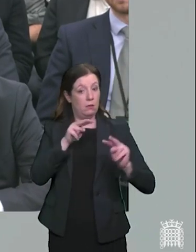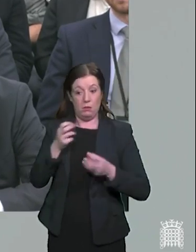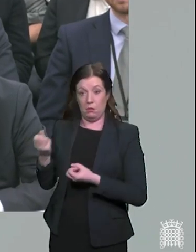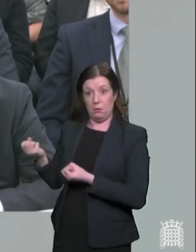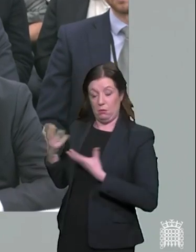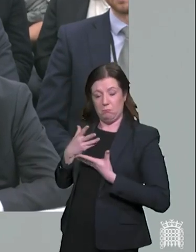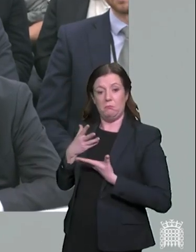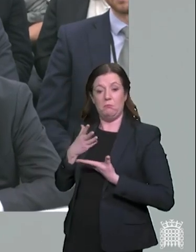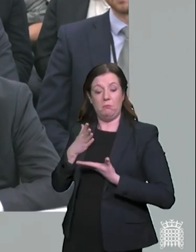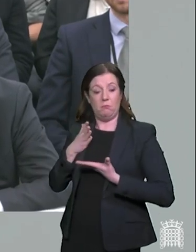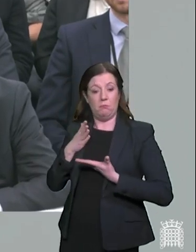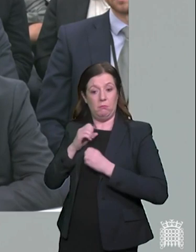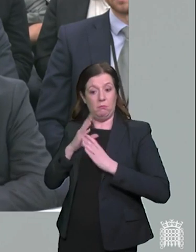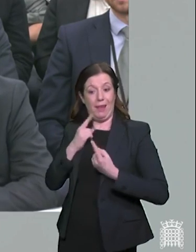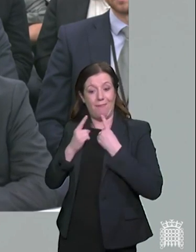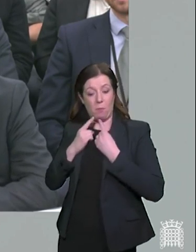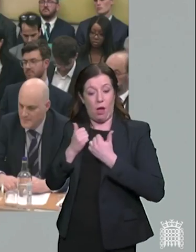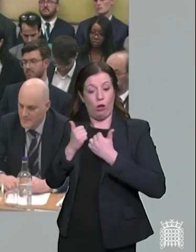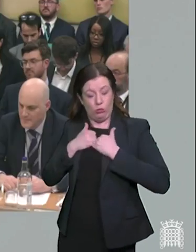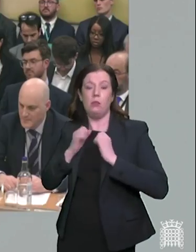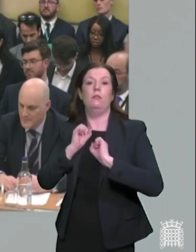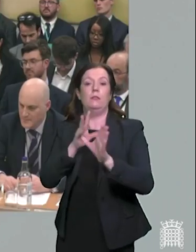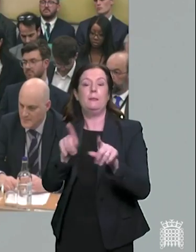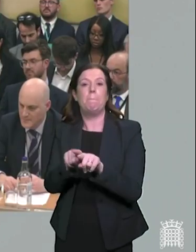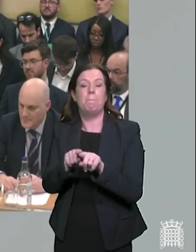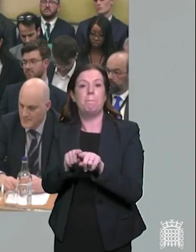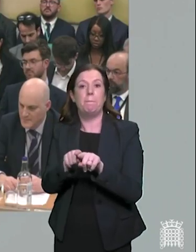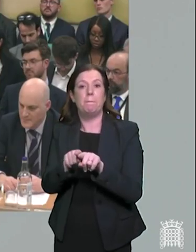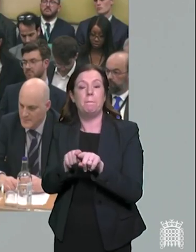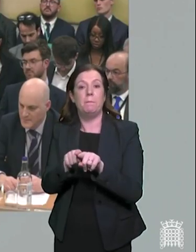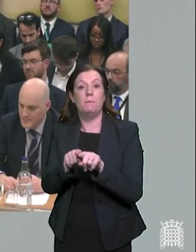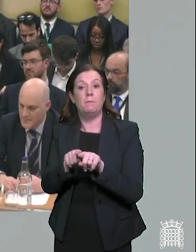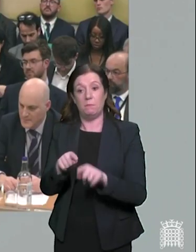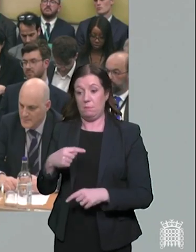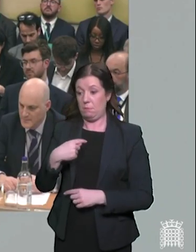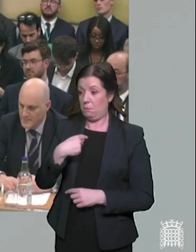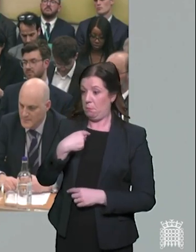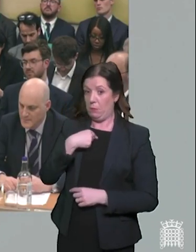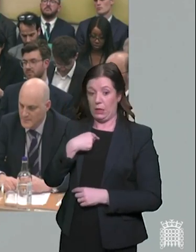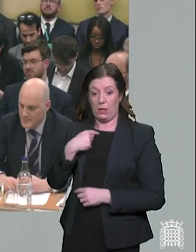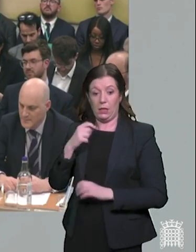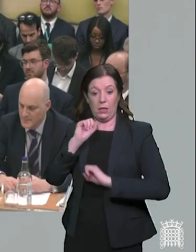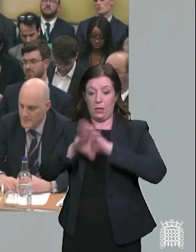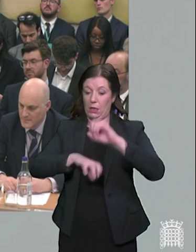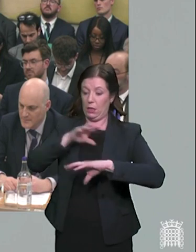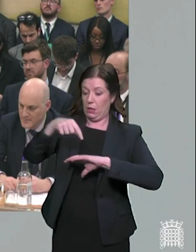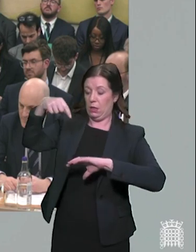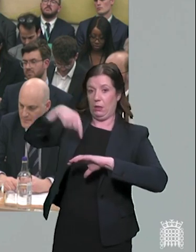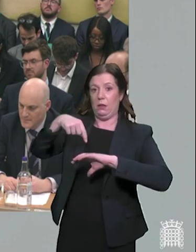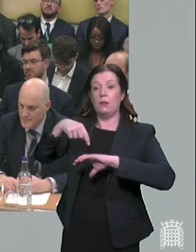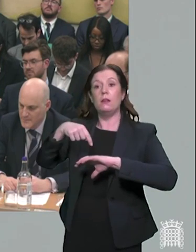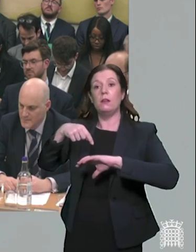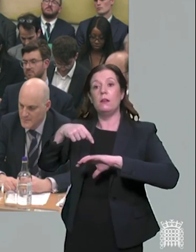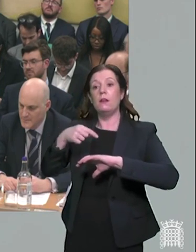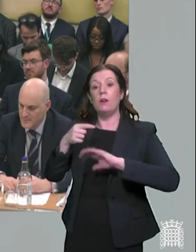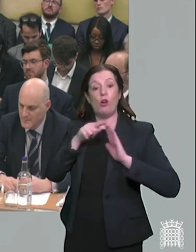reasonably believed at the time. That belief, what was in my head, was based on my